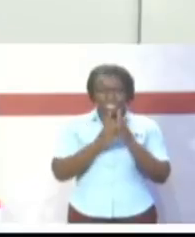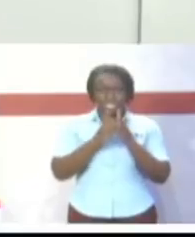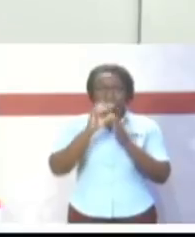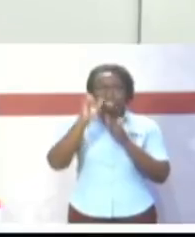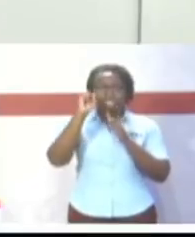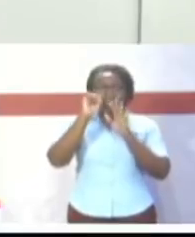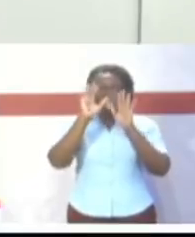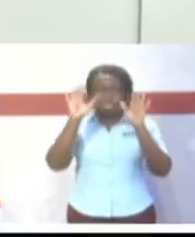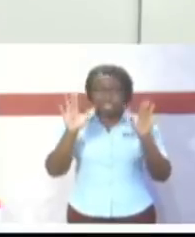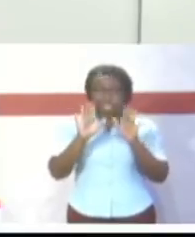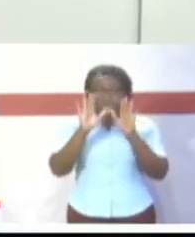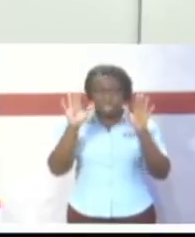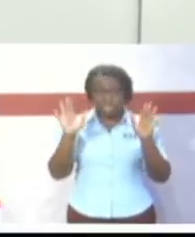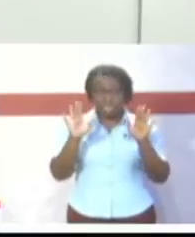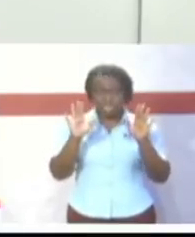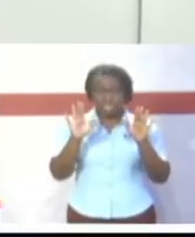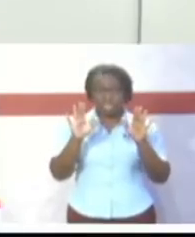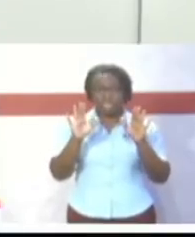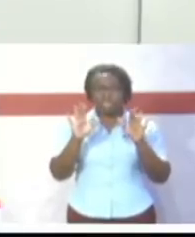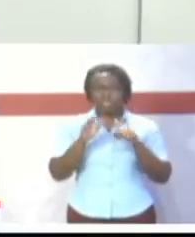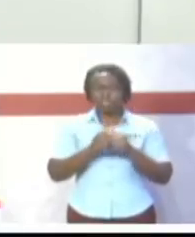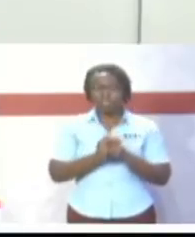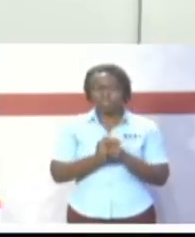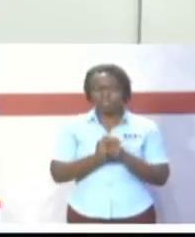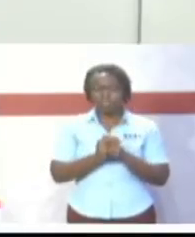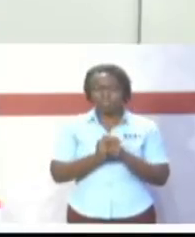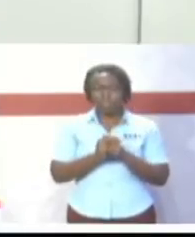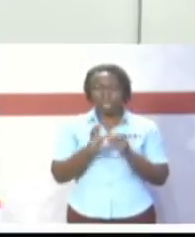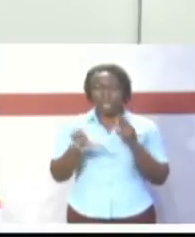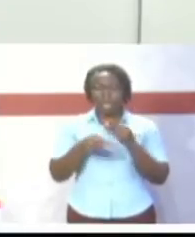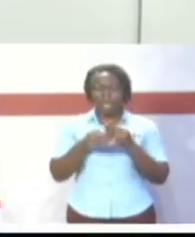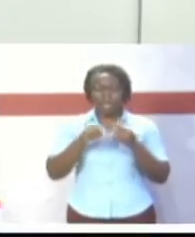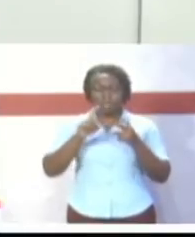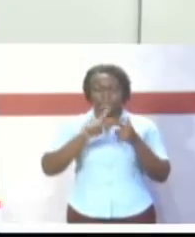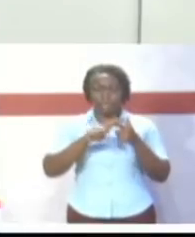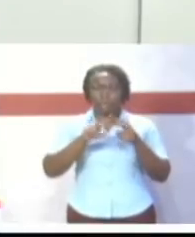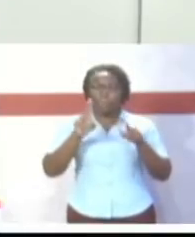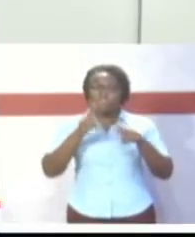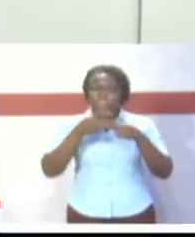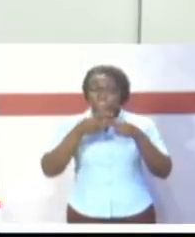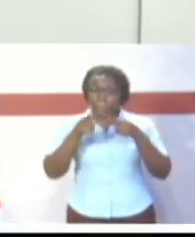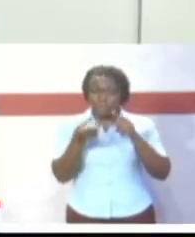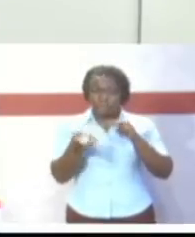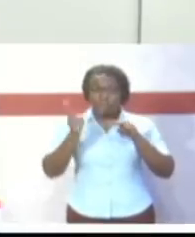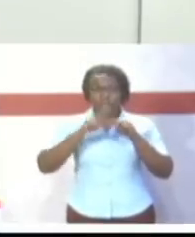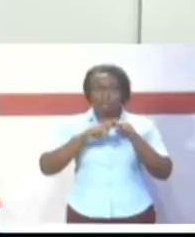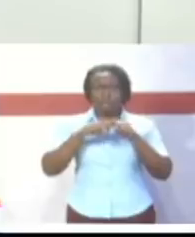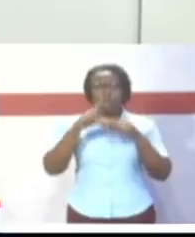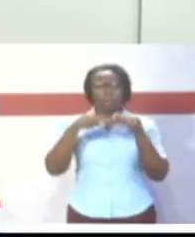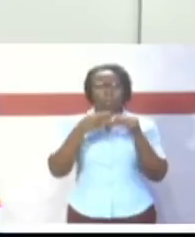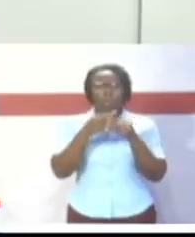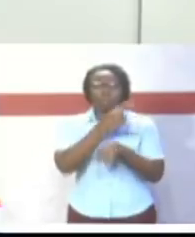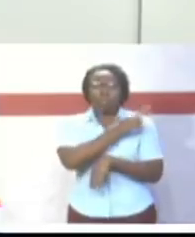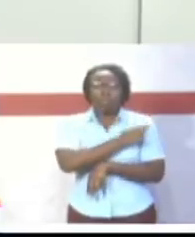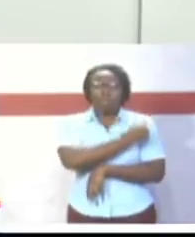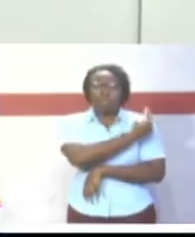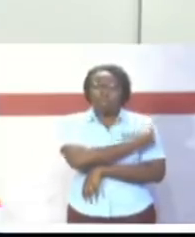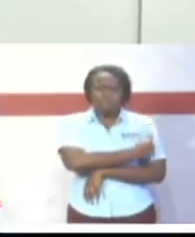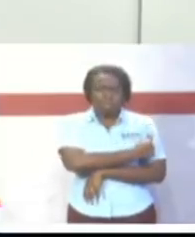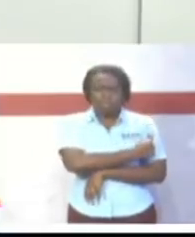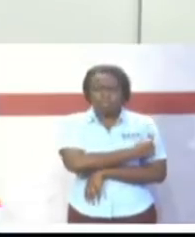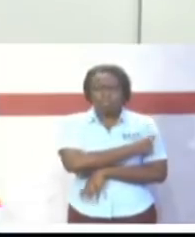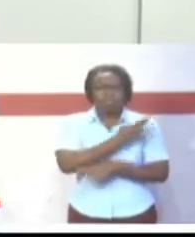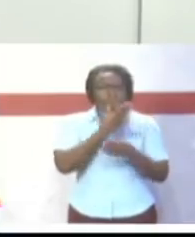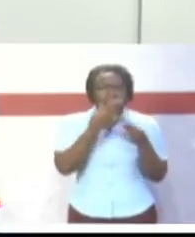November 2021, and then followed by a brief update on the status of our hospitals in the parallel healthcare system with